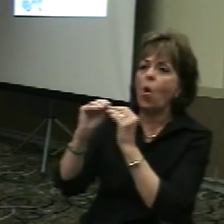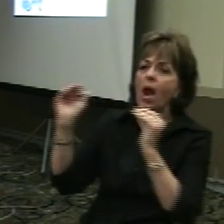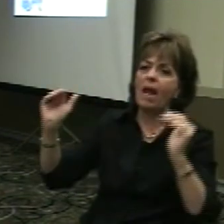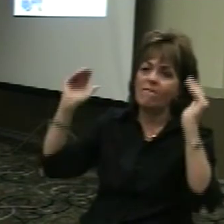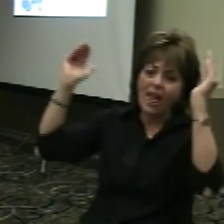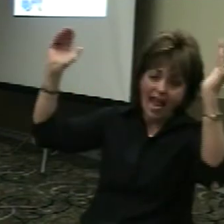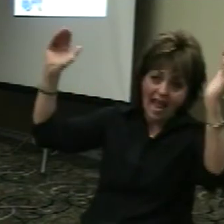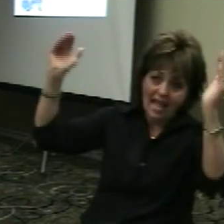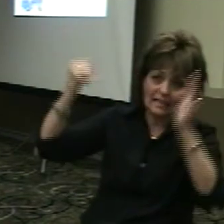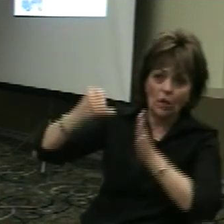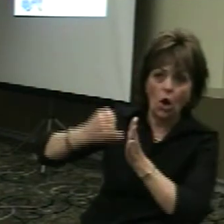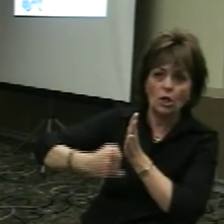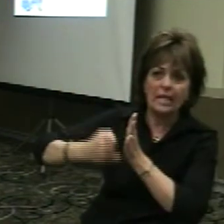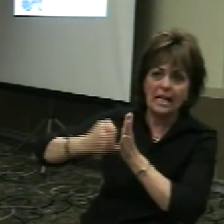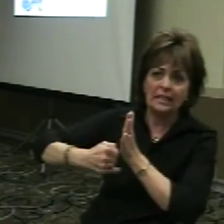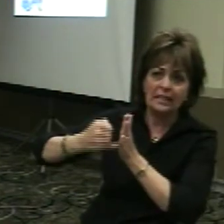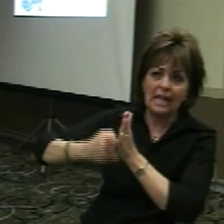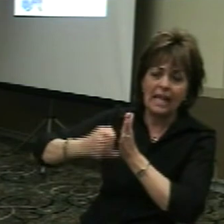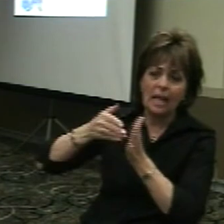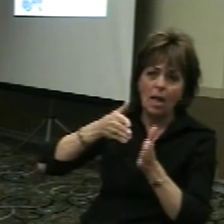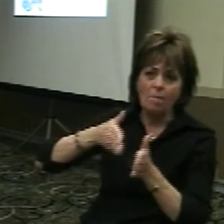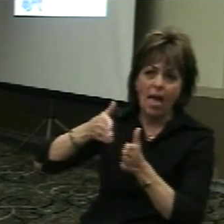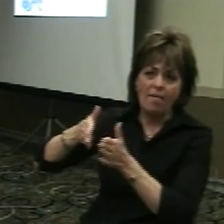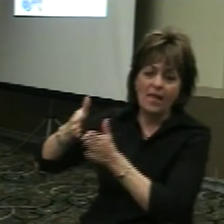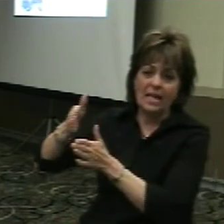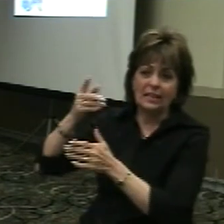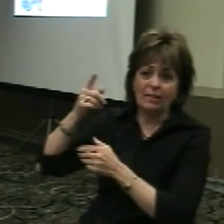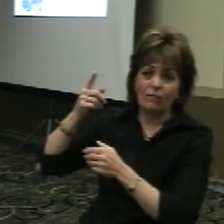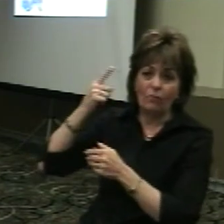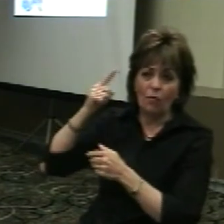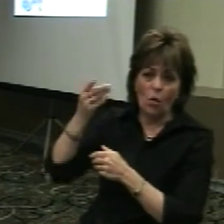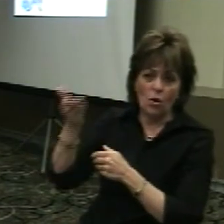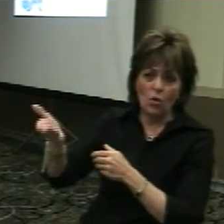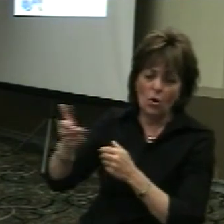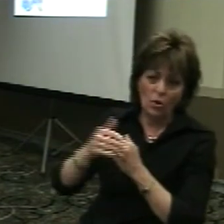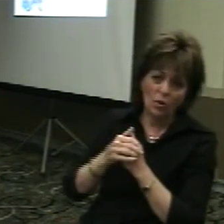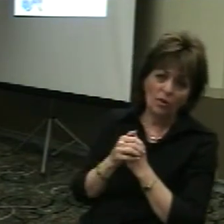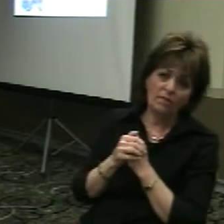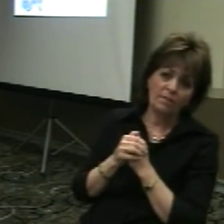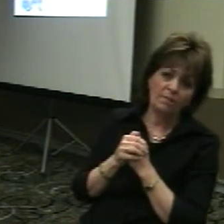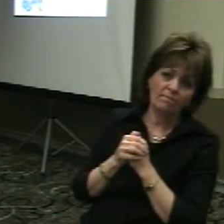advanced artistic methods for her.